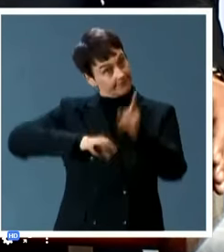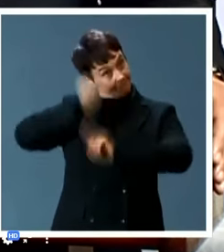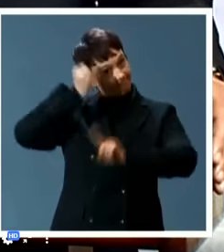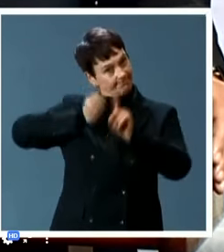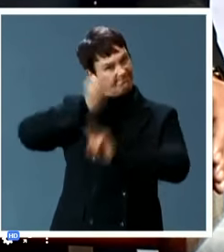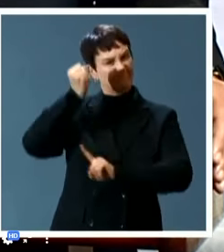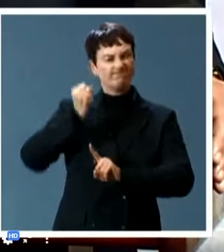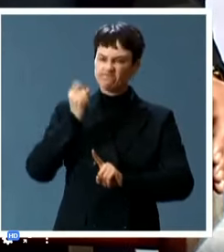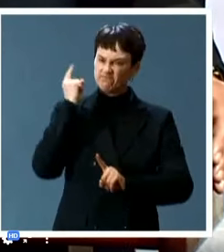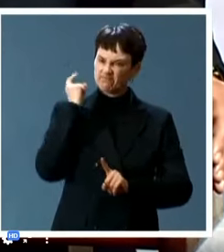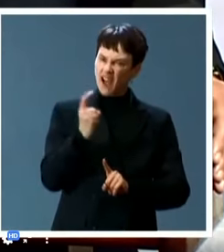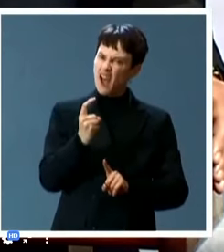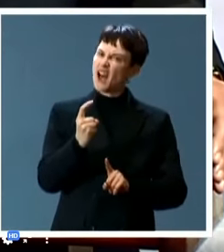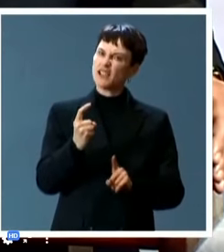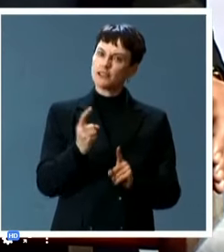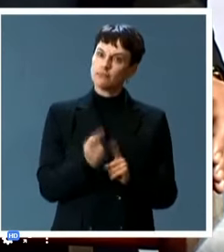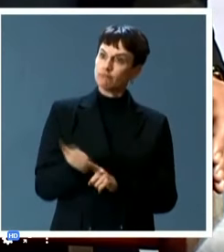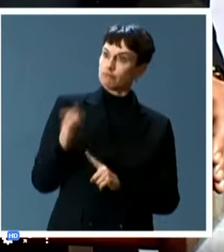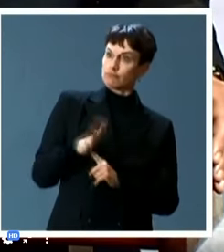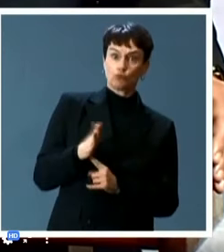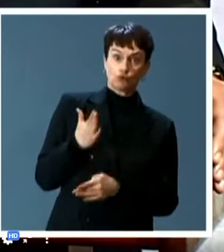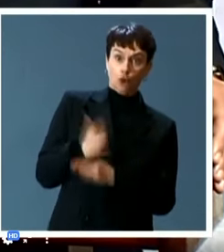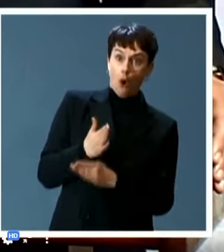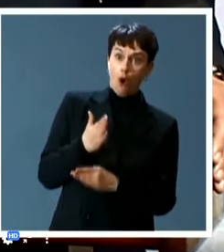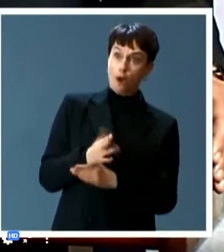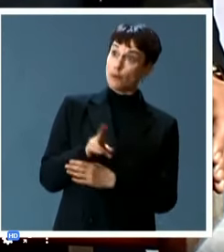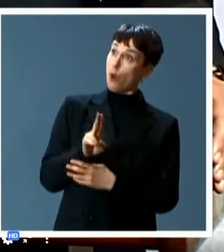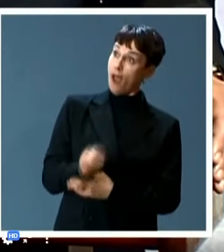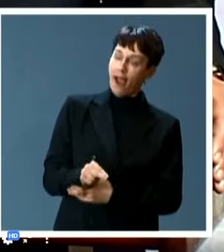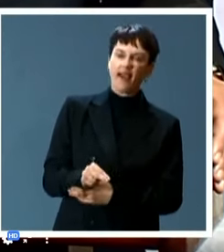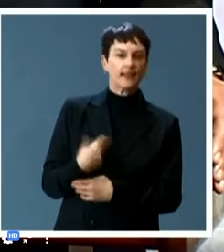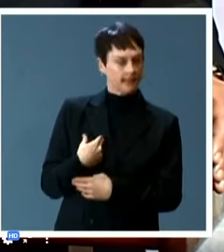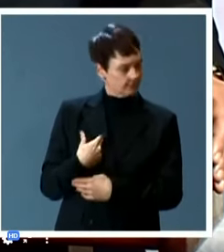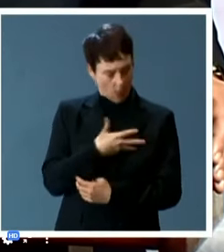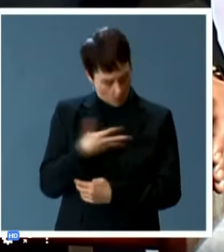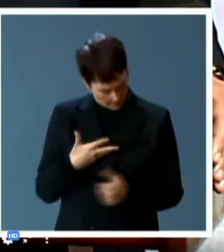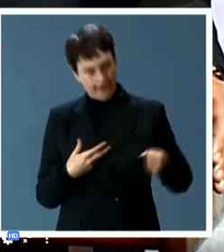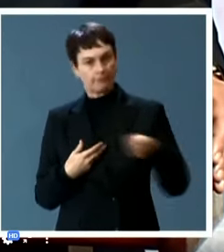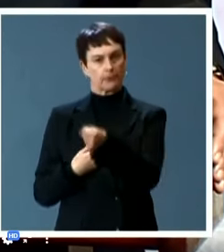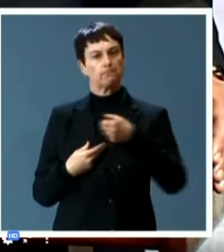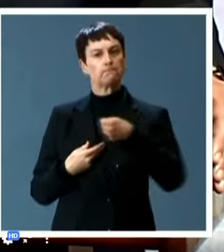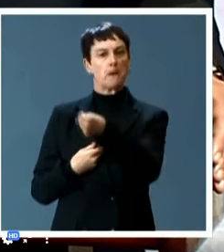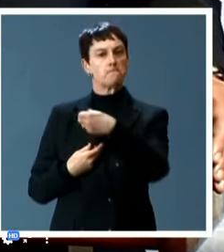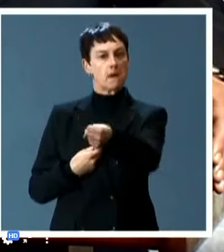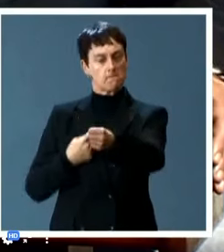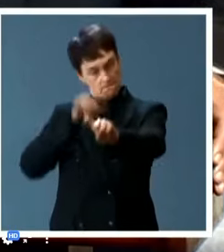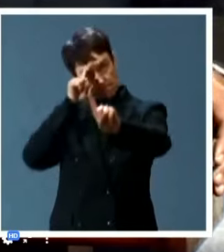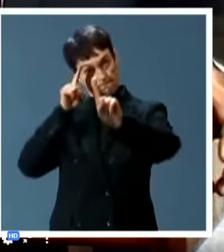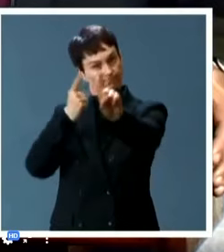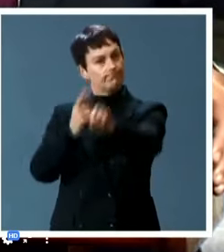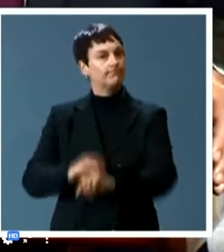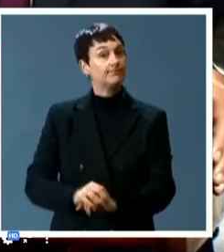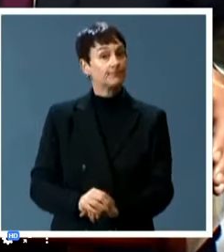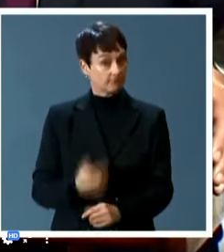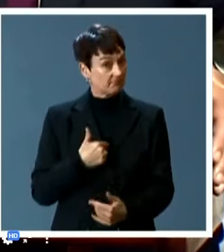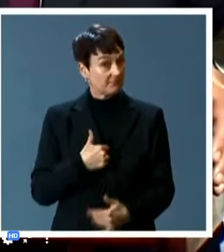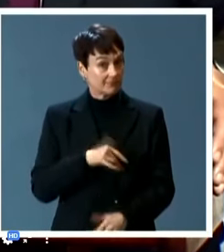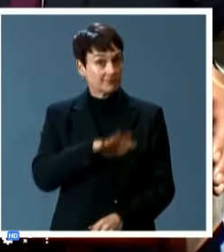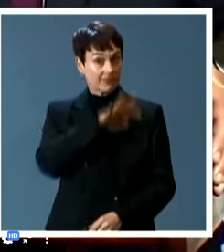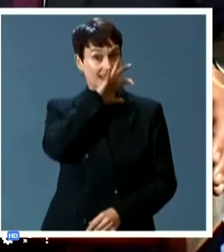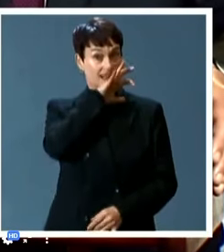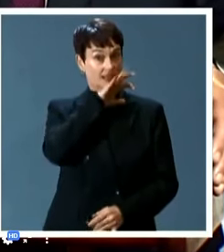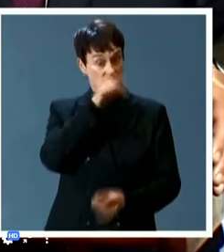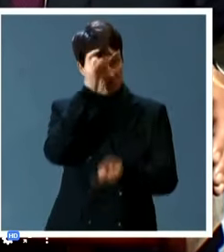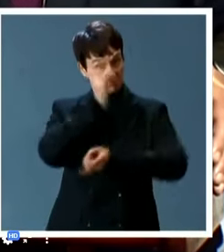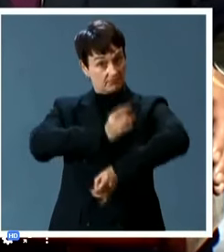reality in top UN jobs. I urge leaders of all kinds to do the same. And I am pleased to announce that South Africa's